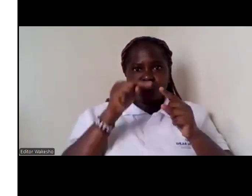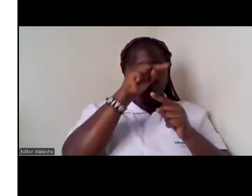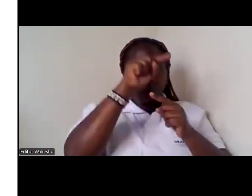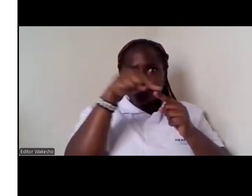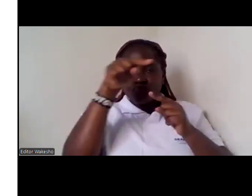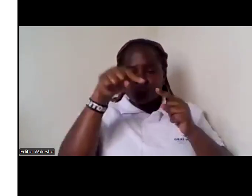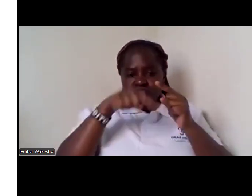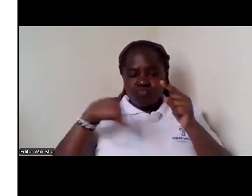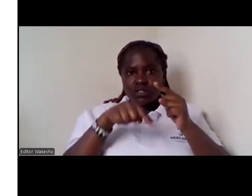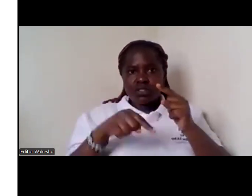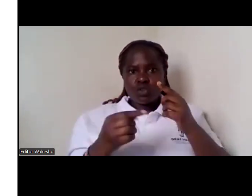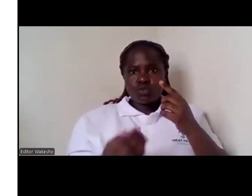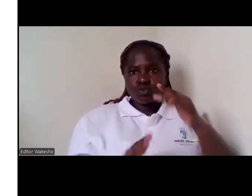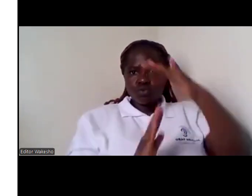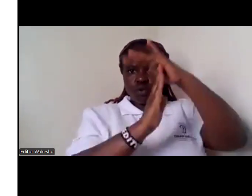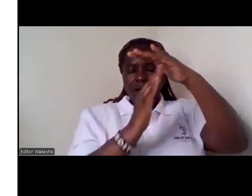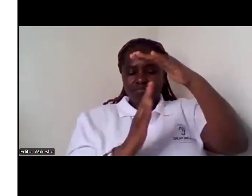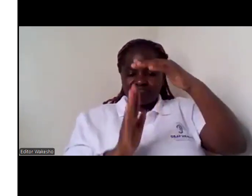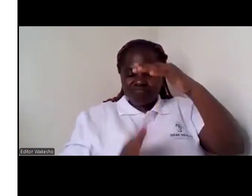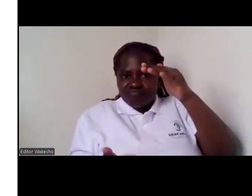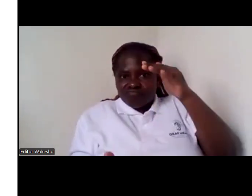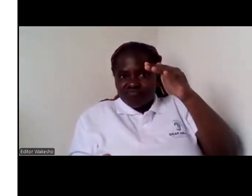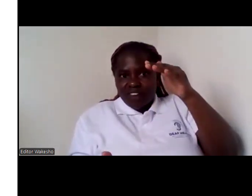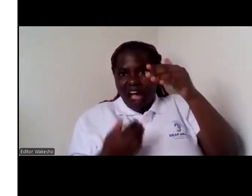rings. This is one ring, and this is the second ring.